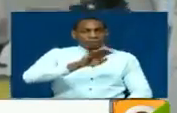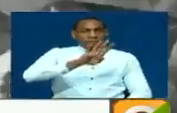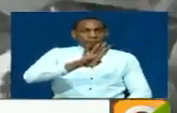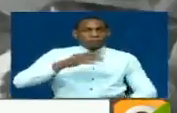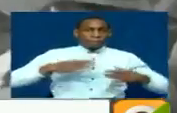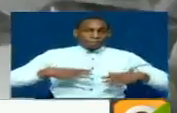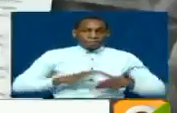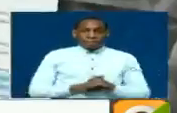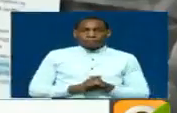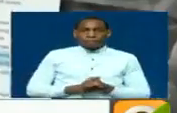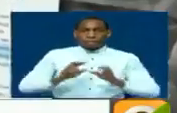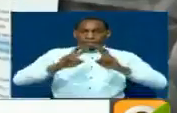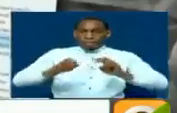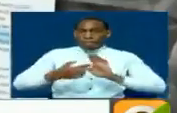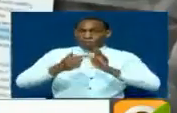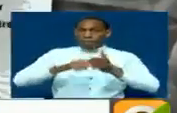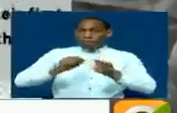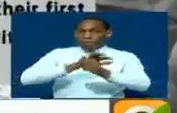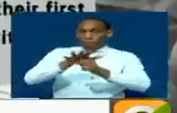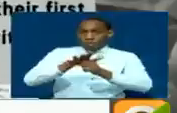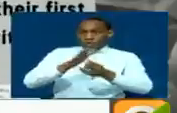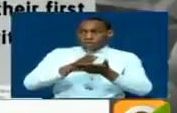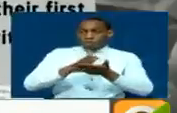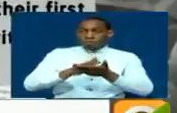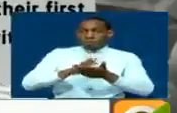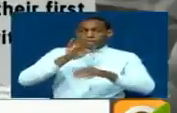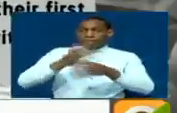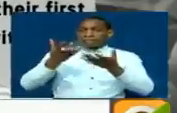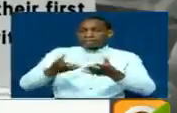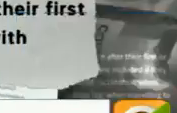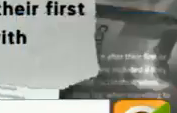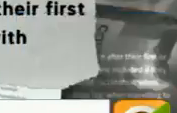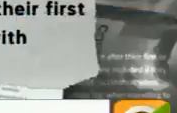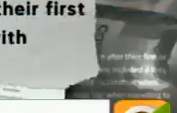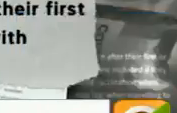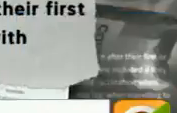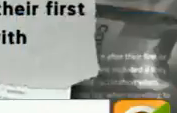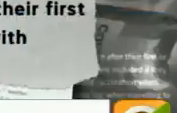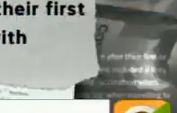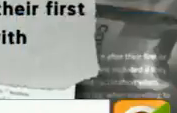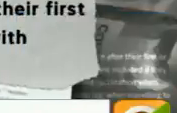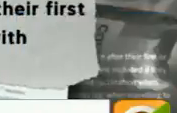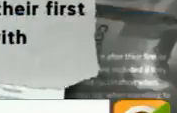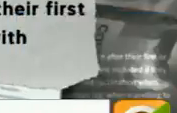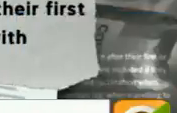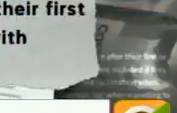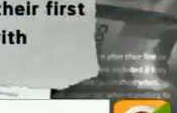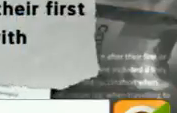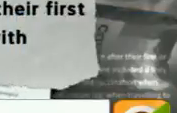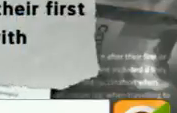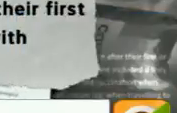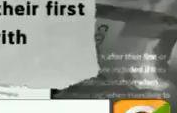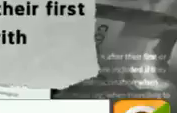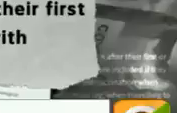971,504 persons. The researchers also found that COVID-19 was less severe in participants after their first or second vaccine doses compared